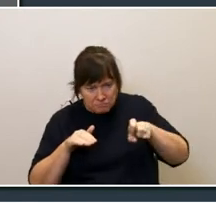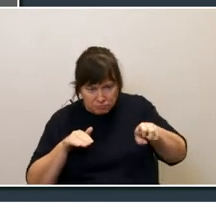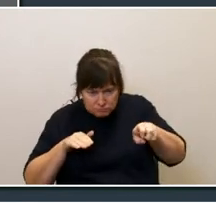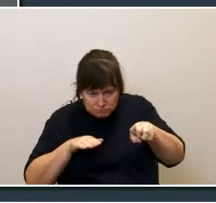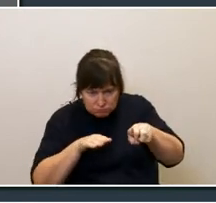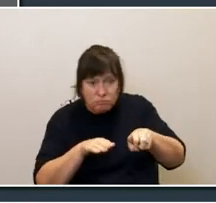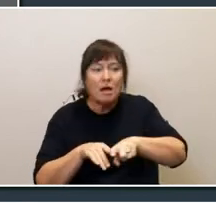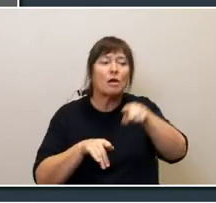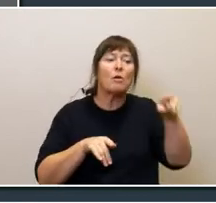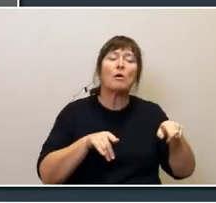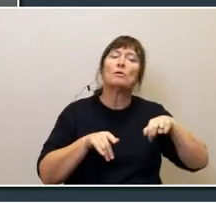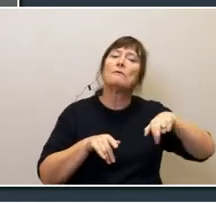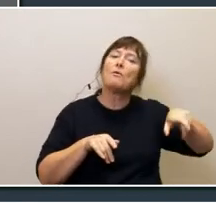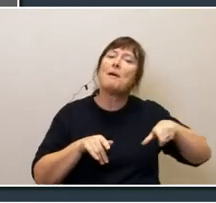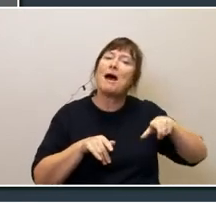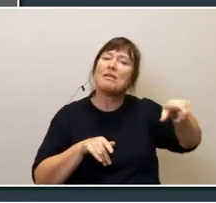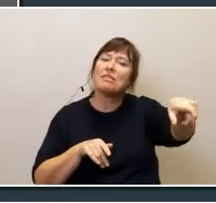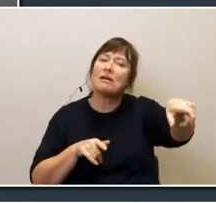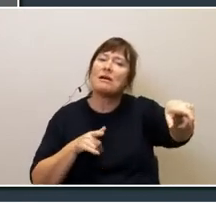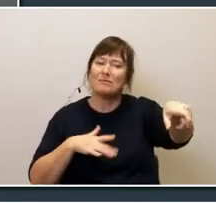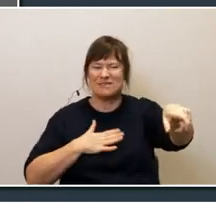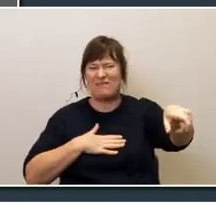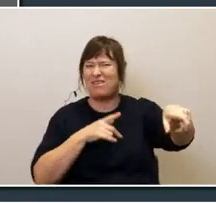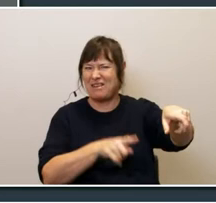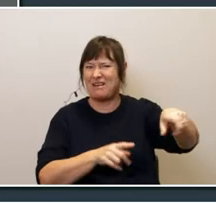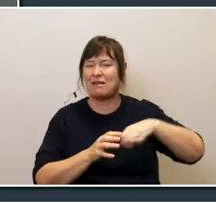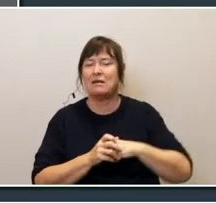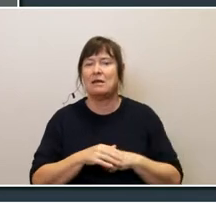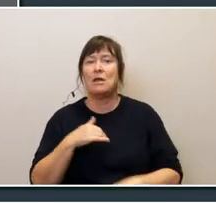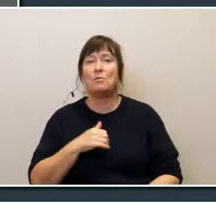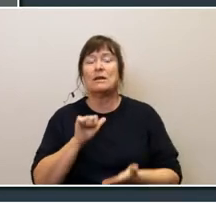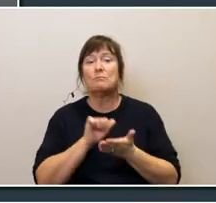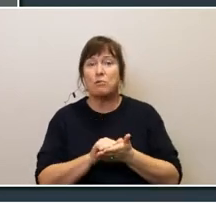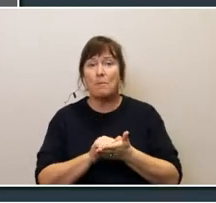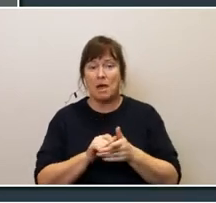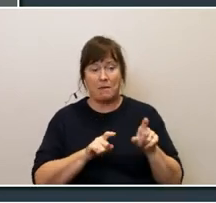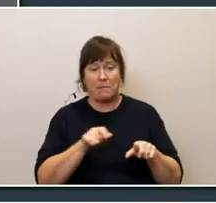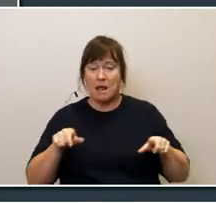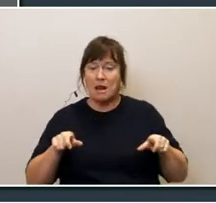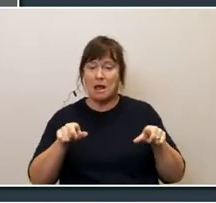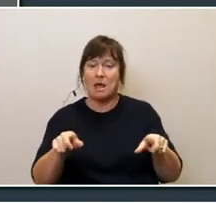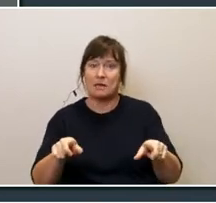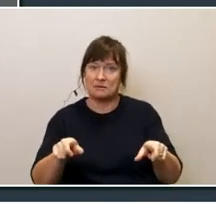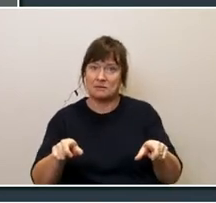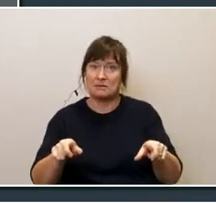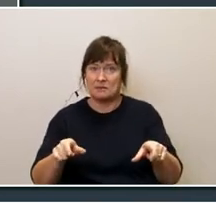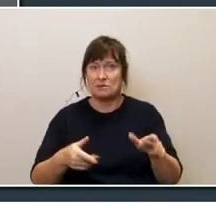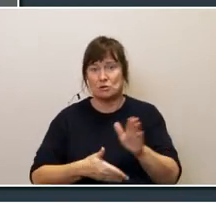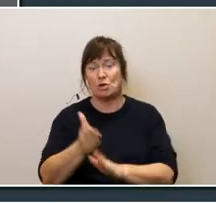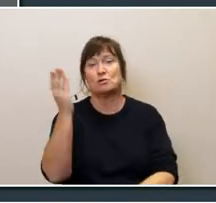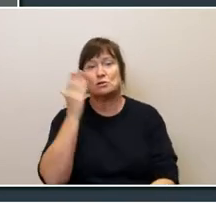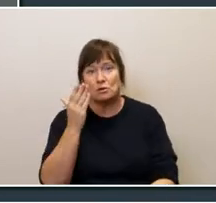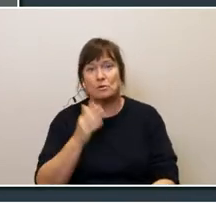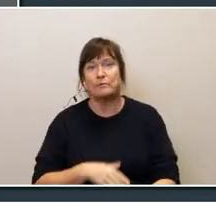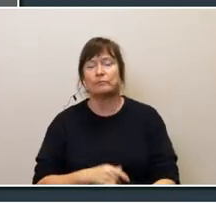on the footpath because that is where I feel safe. Therefore, we need proper bike lanes on the way to school so these things don't happen. I